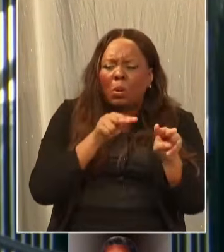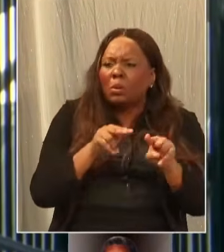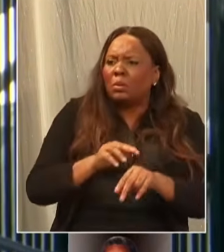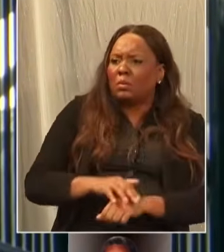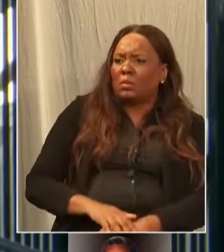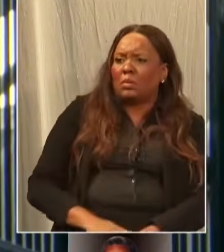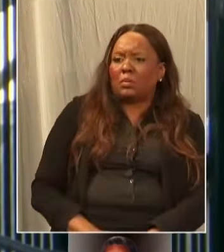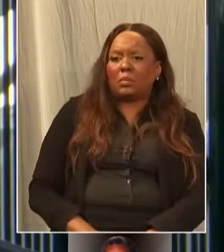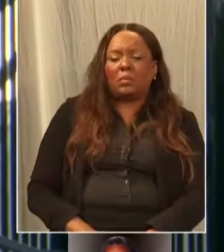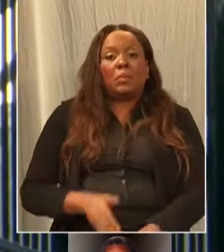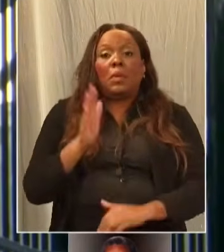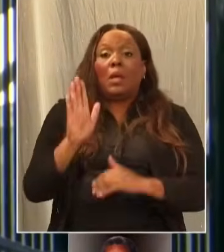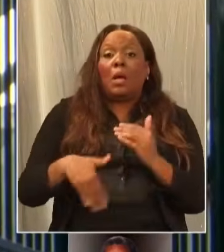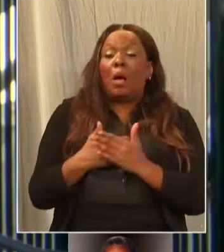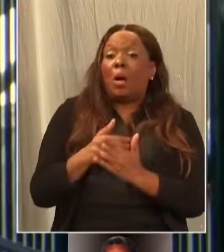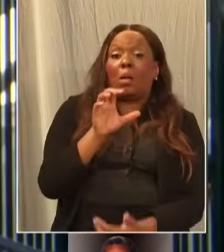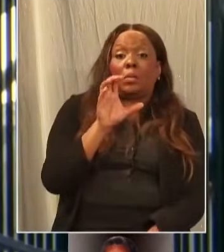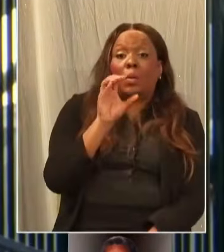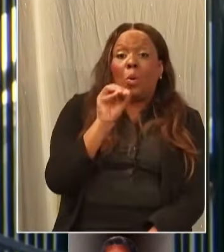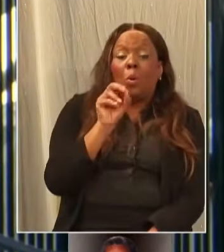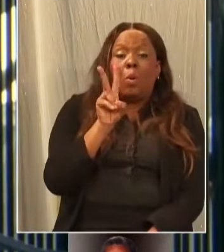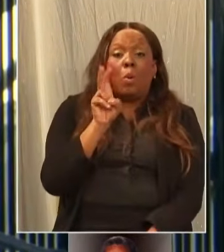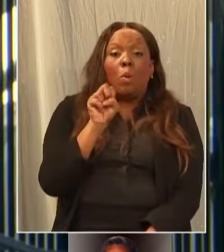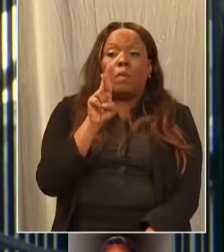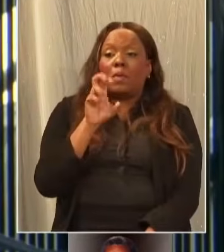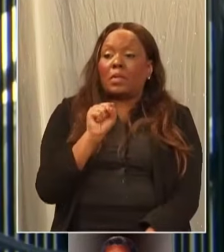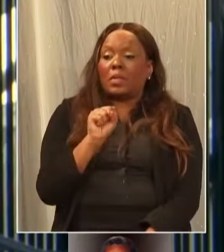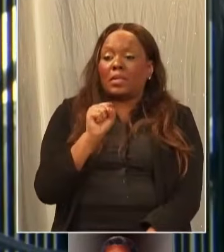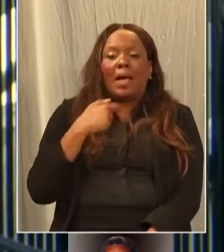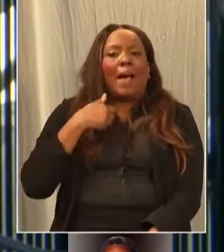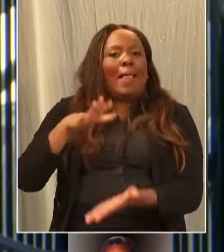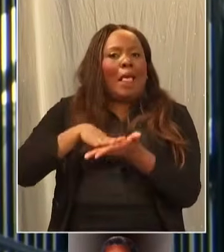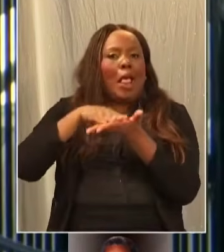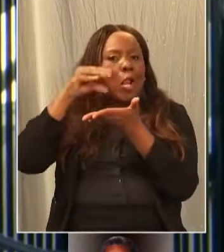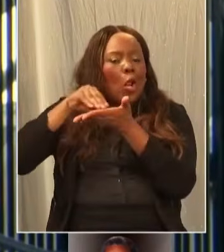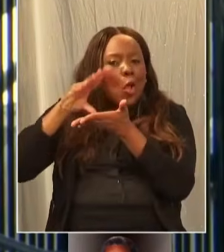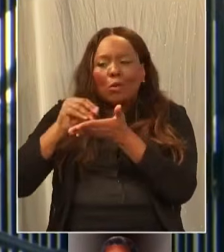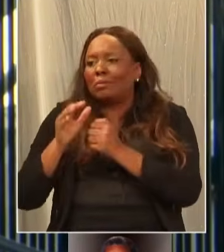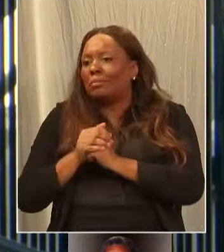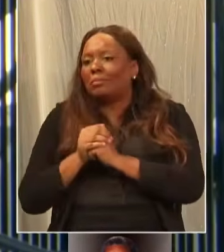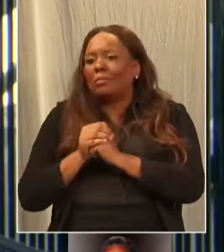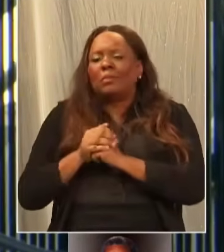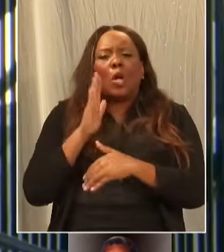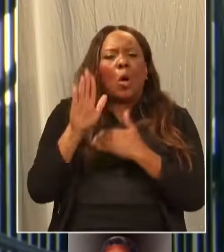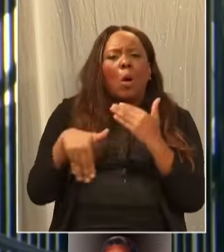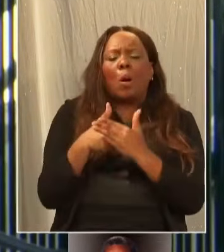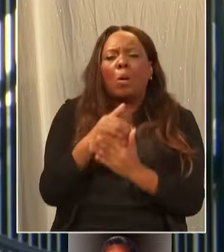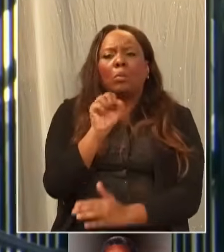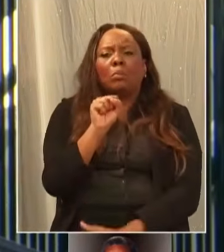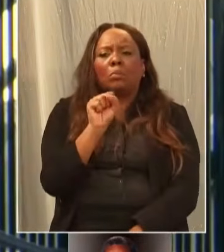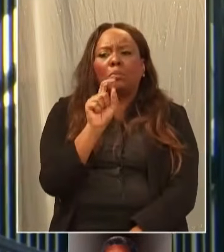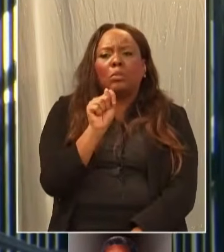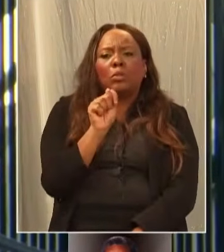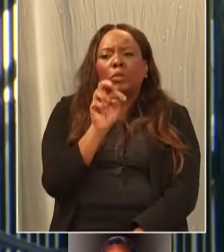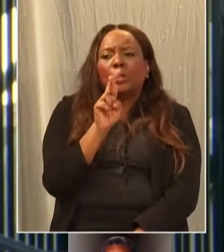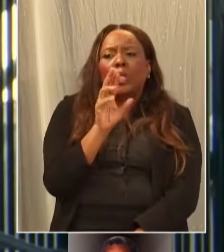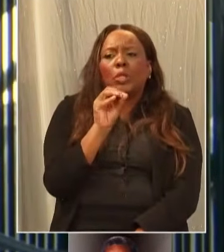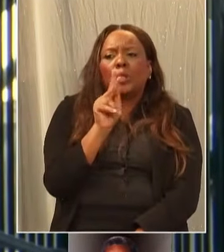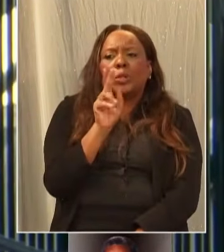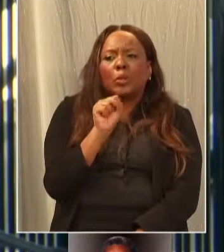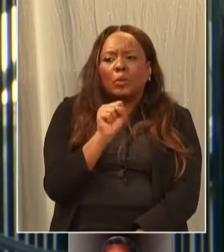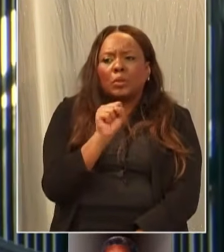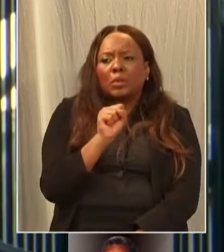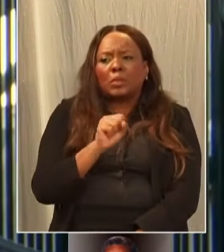Every over became a lesson. Every stroke revealed another dimension of his genius.